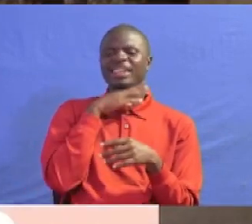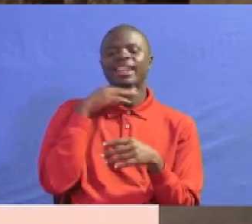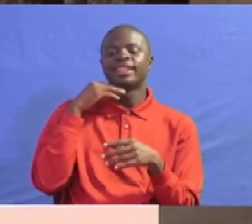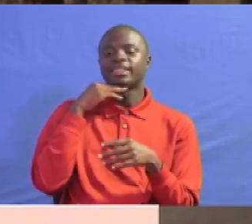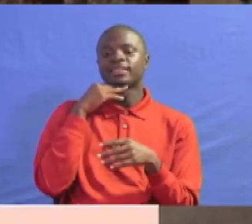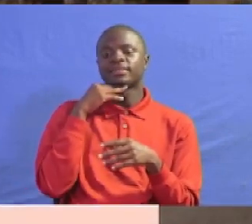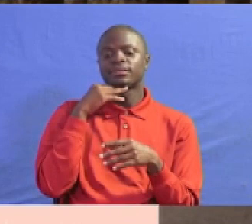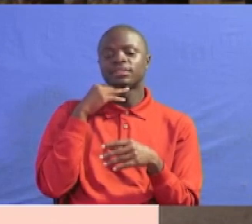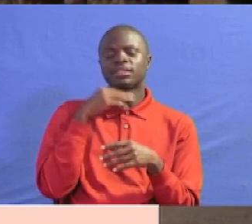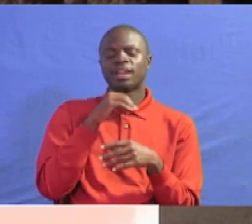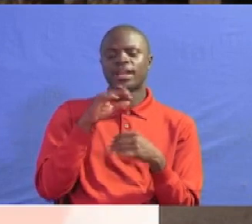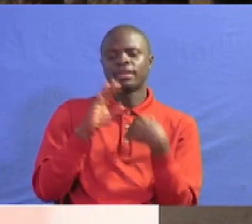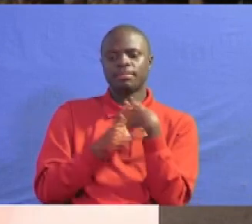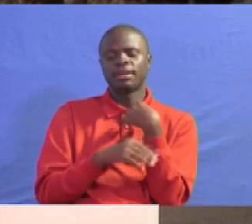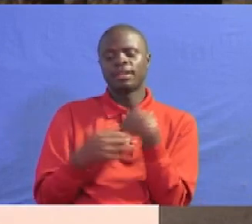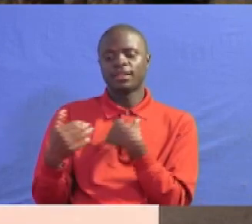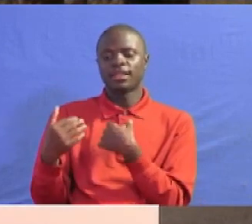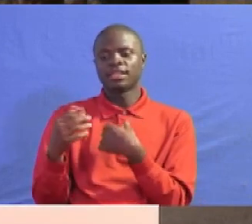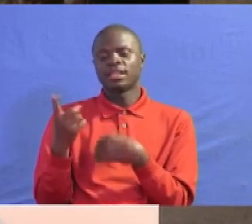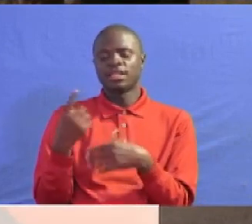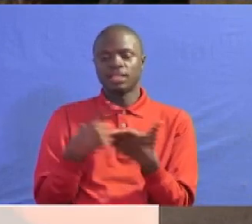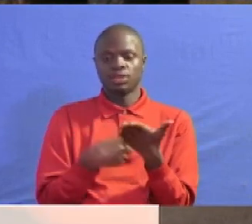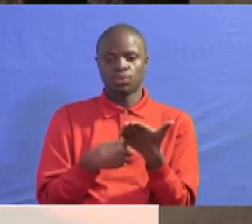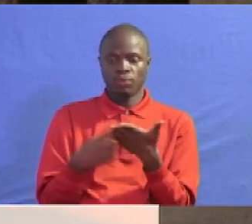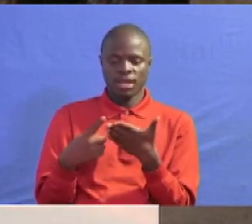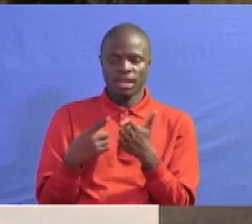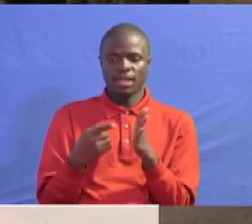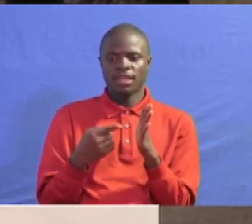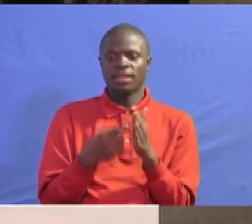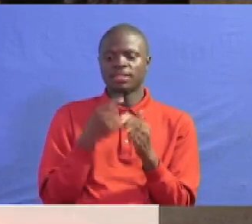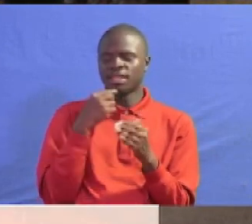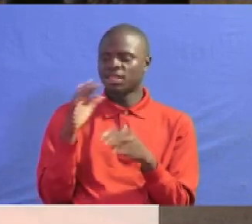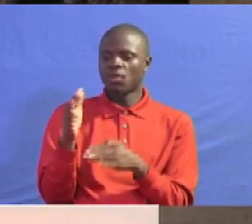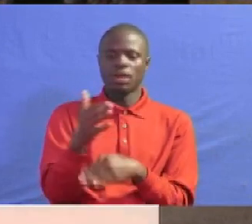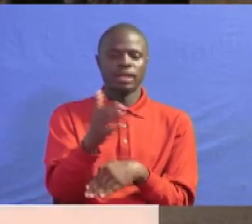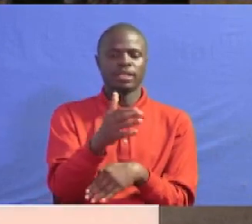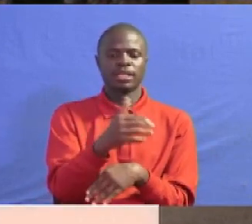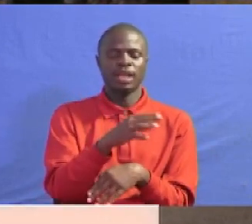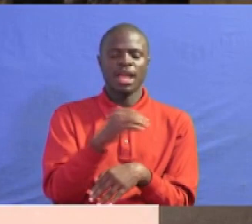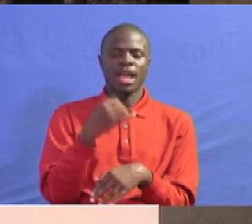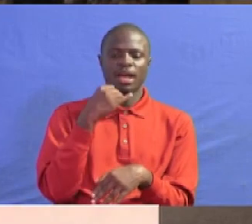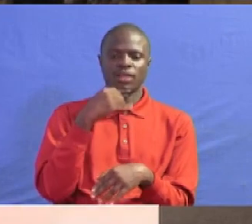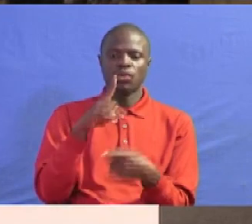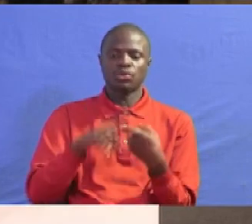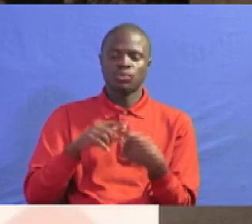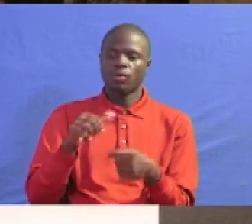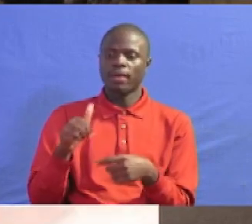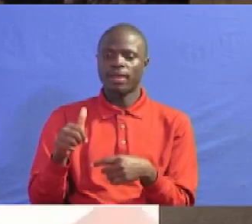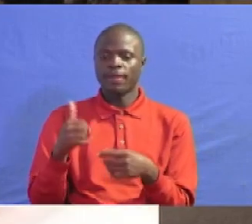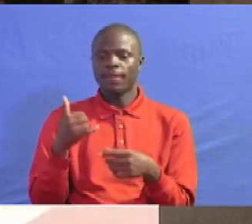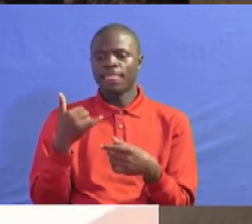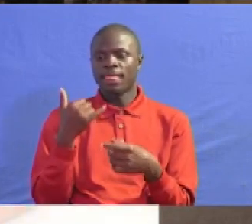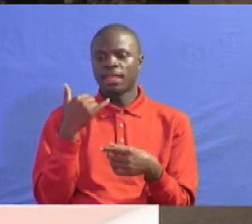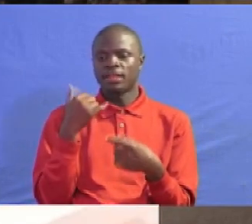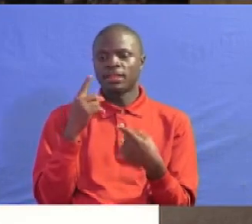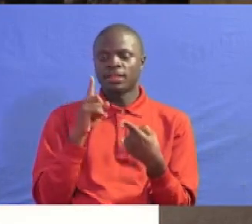and garbage, and every week the garbage is picked and it's taken to where it's drawn